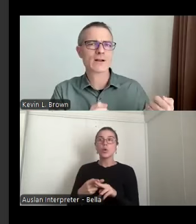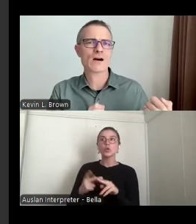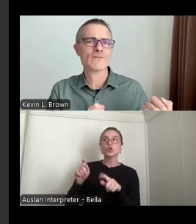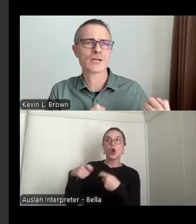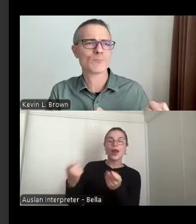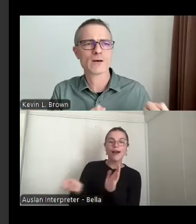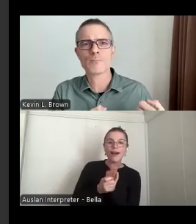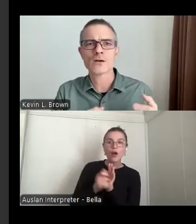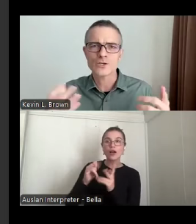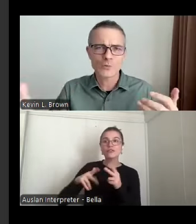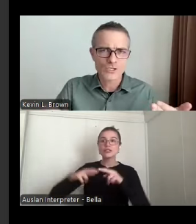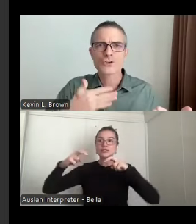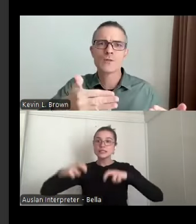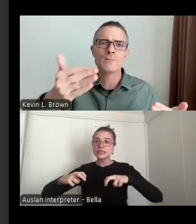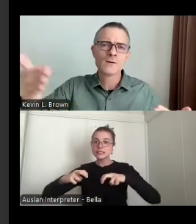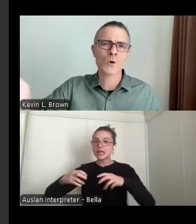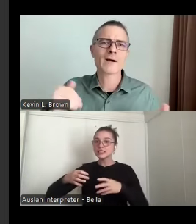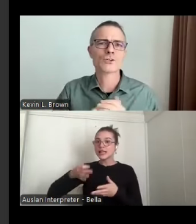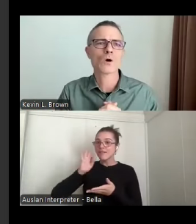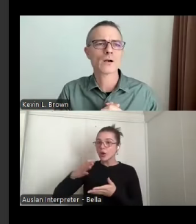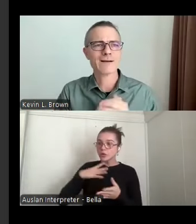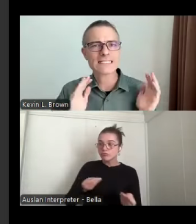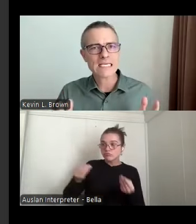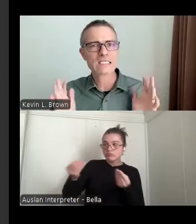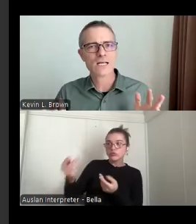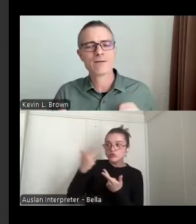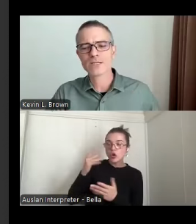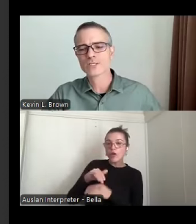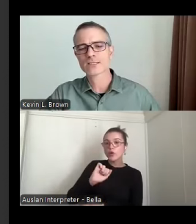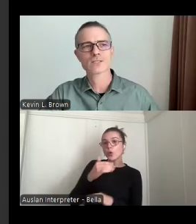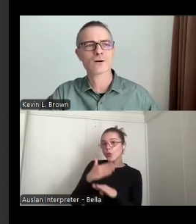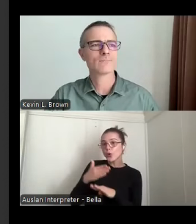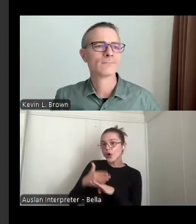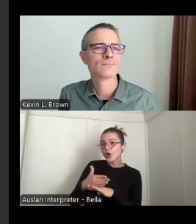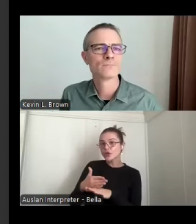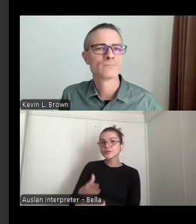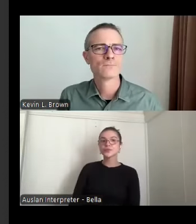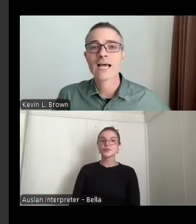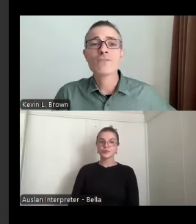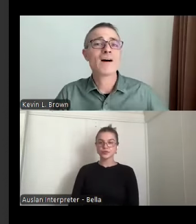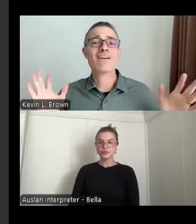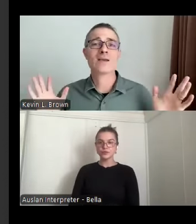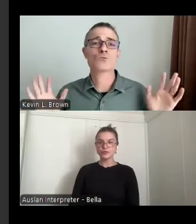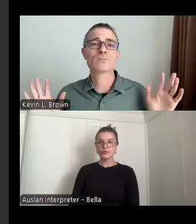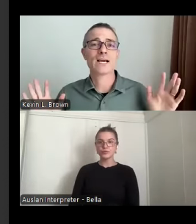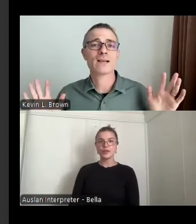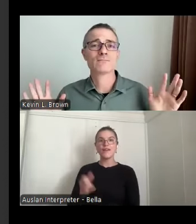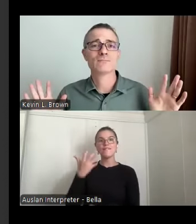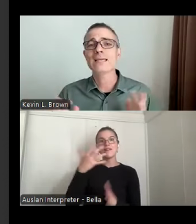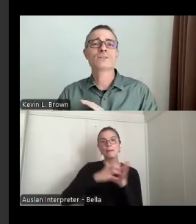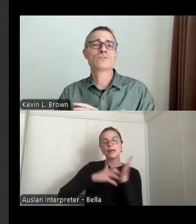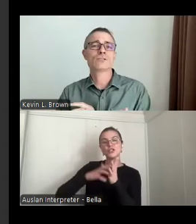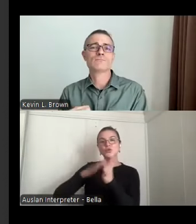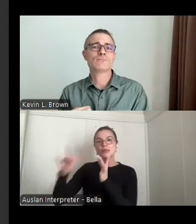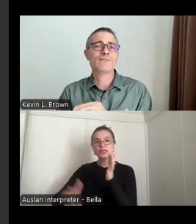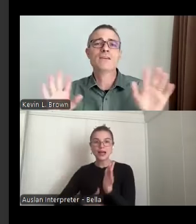down at a coffee shop with a partner and you want to show them more about your work, have a 10-slide pitch deck to start. Have a 5-page website.